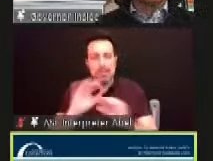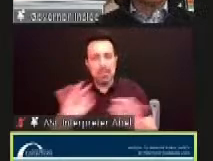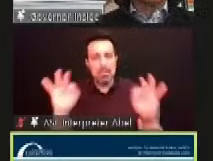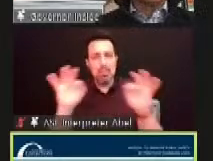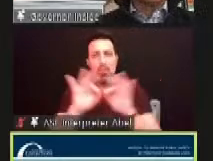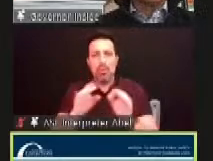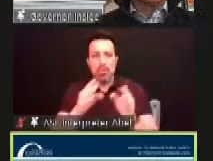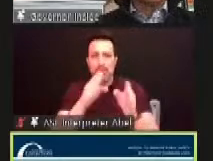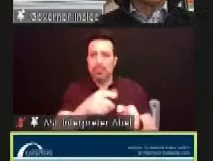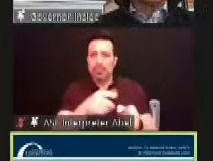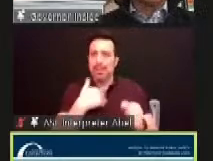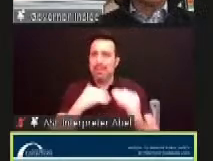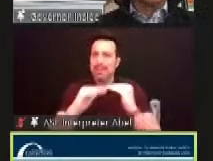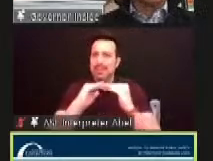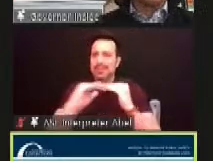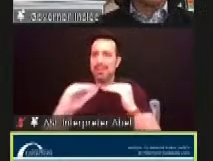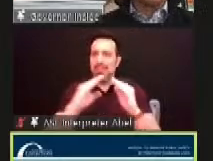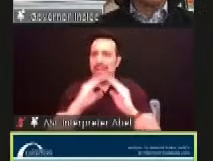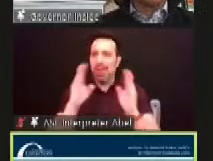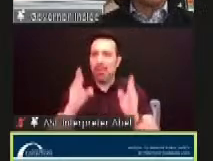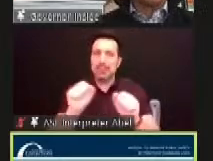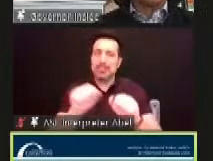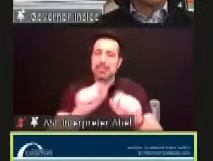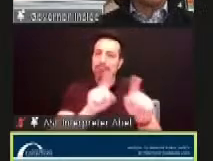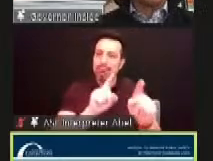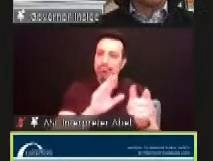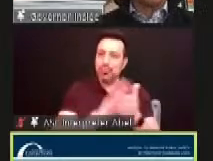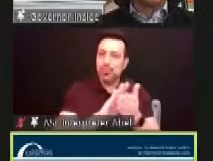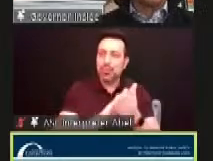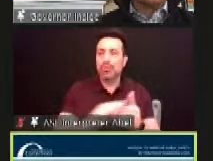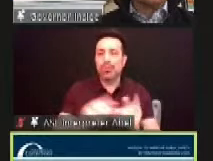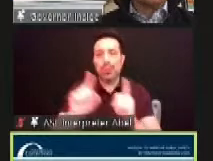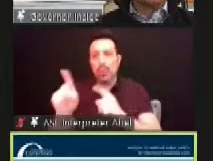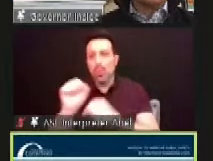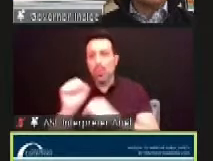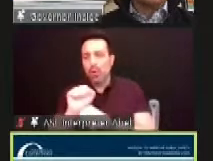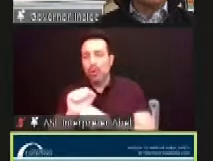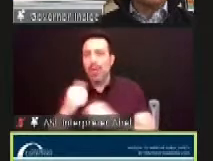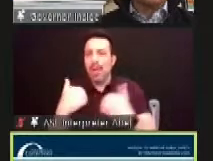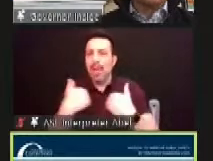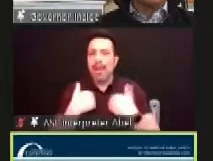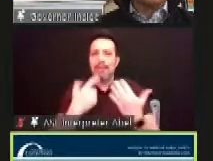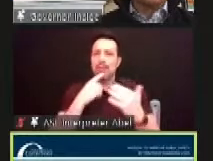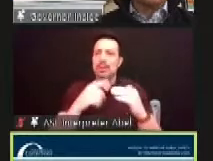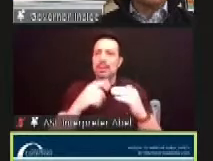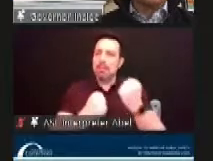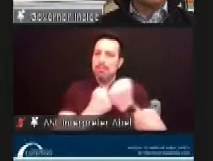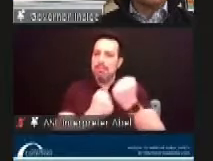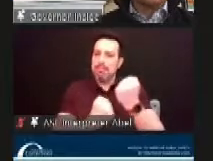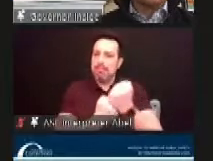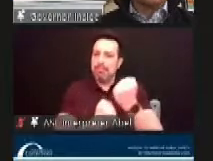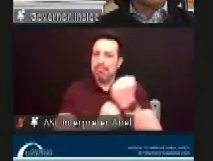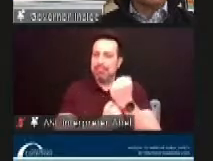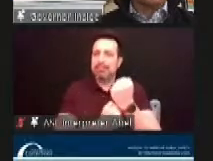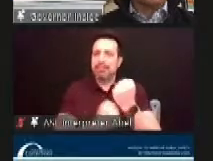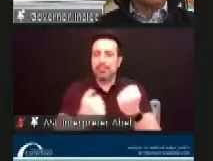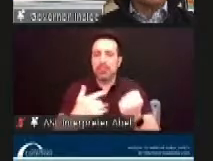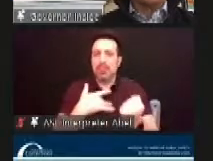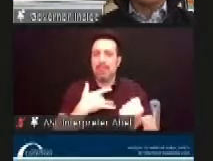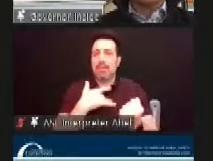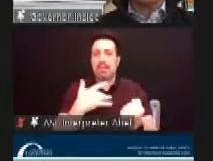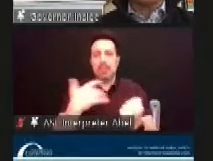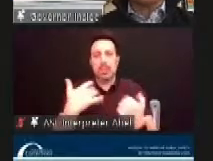have stable housing so that they're able to go to school or go to work or have that really base foundation. And so I think that